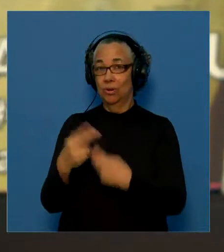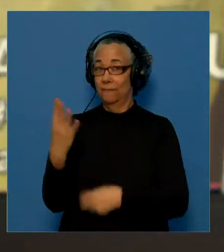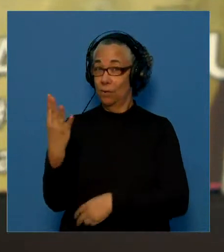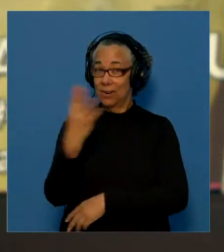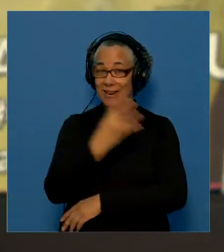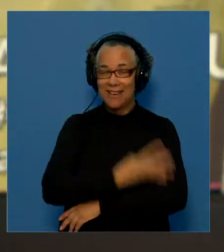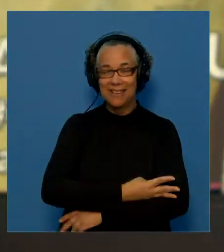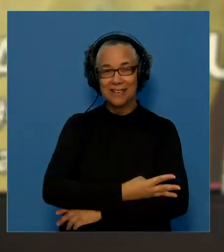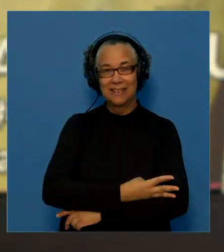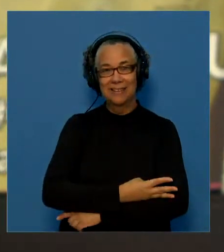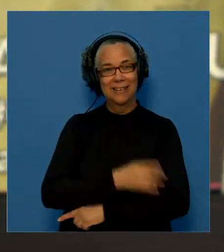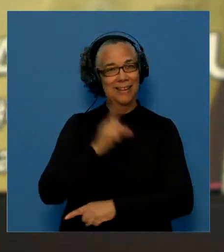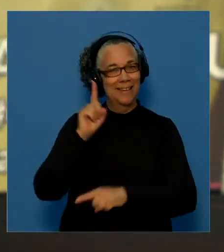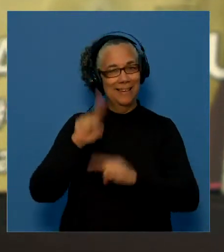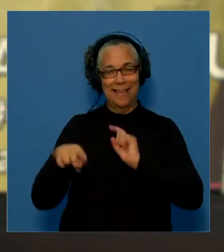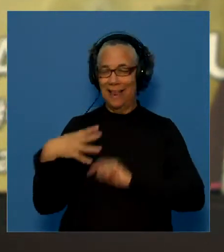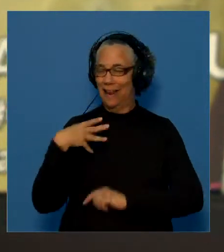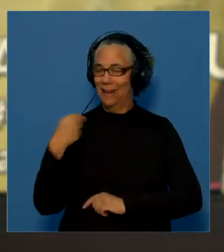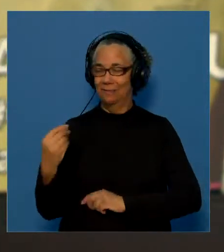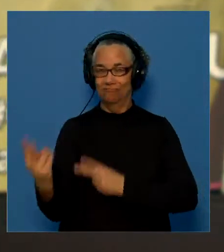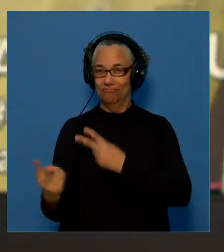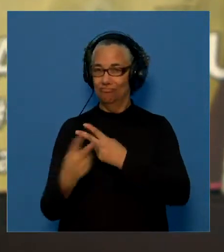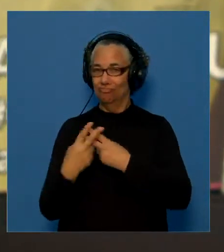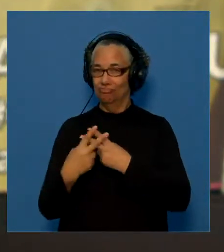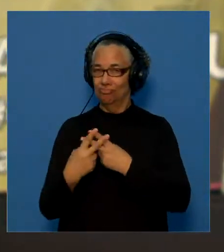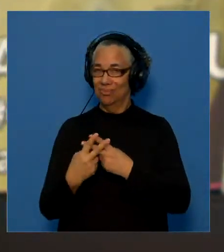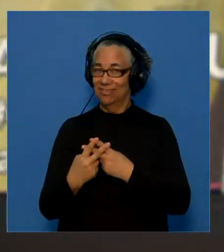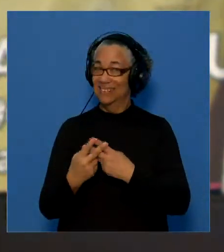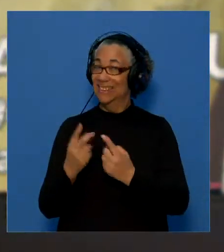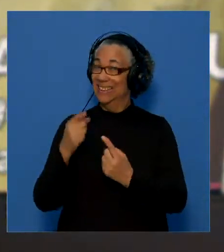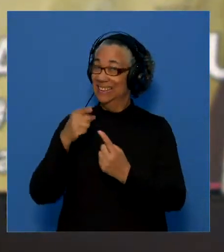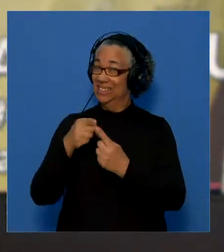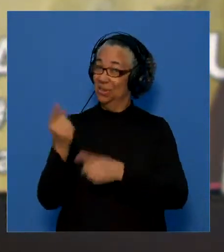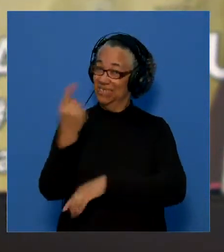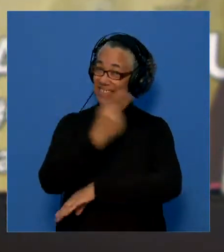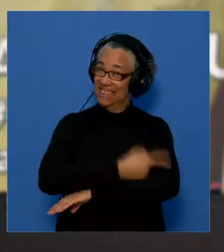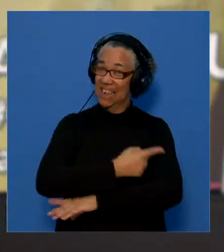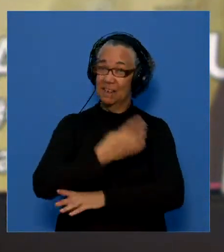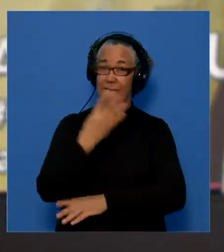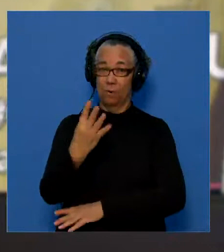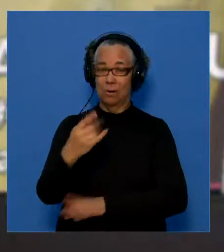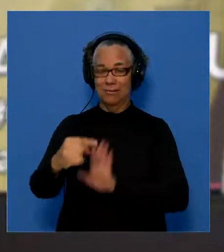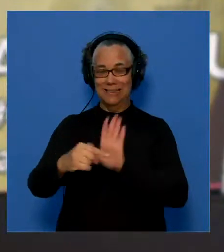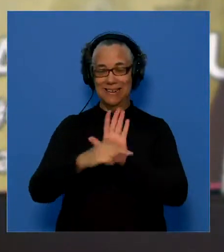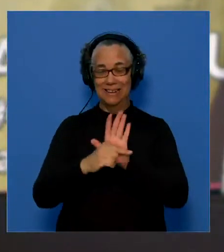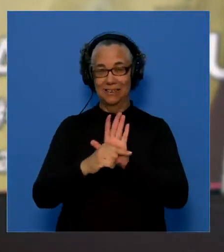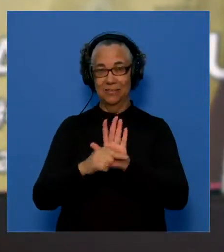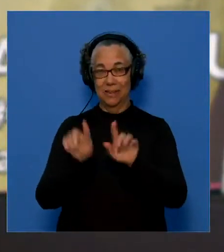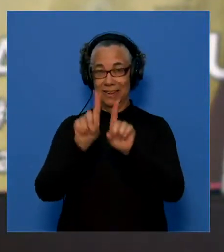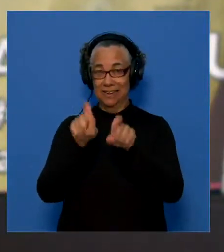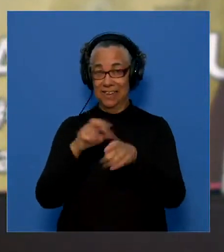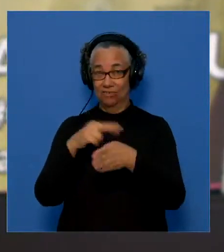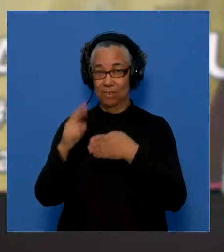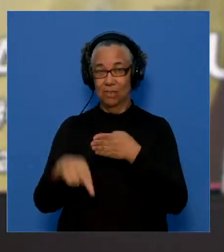days and cannot be released from quarantine until they have a day 4 negative test result. This will provide an added layer